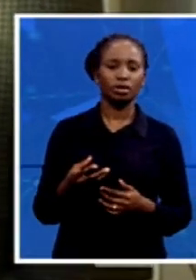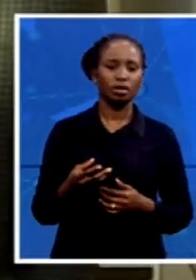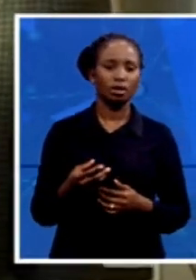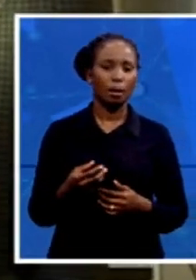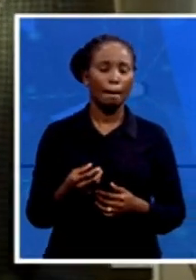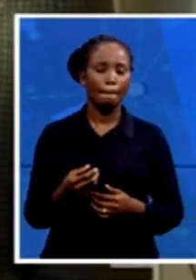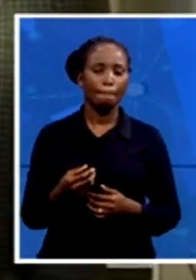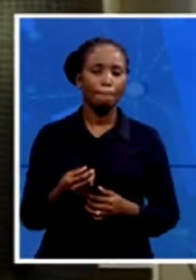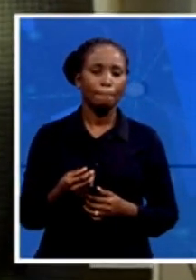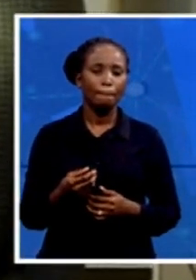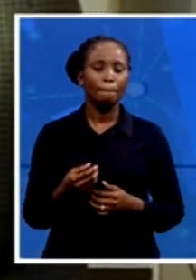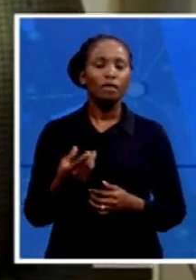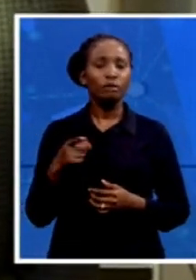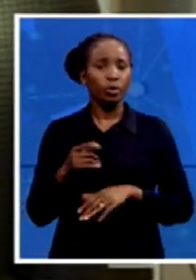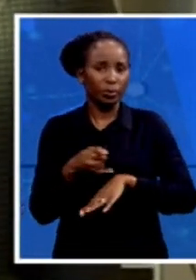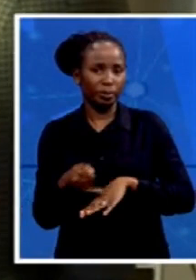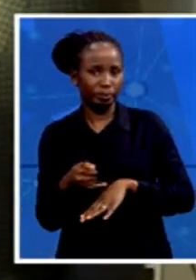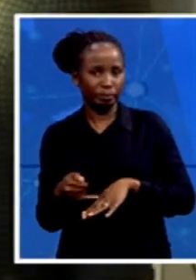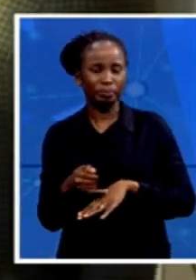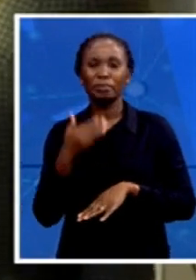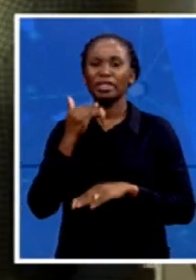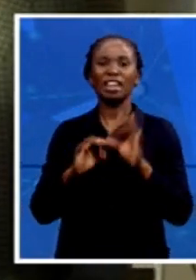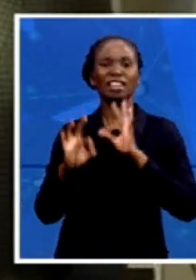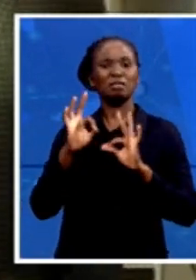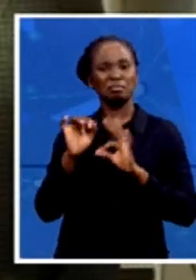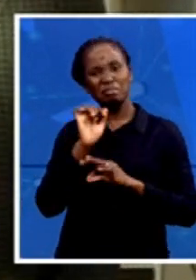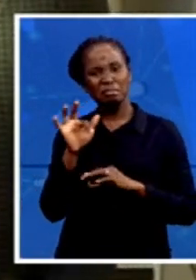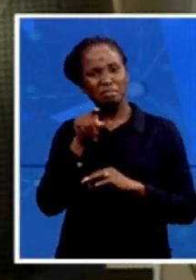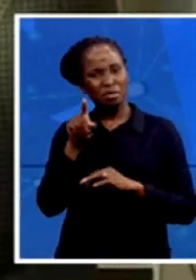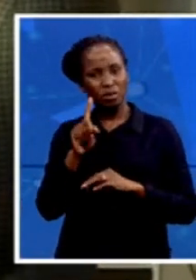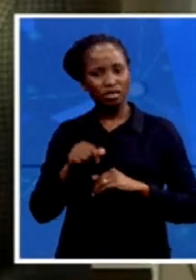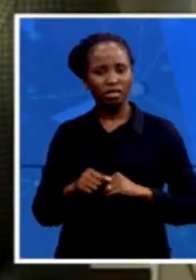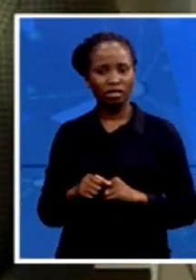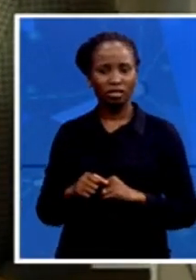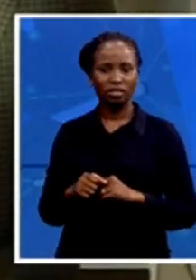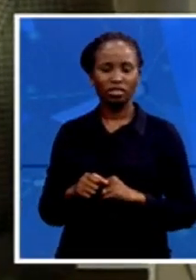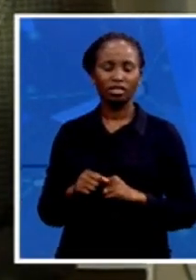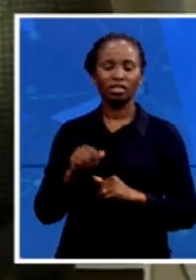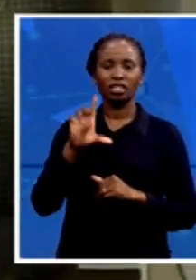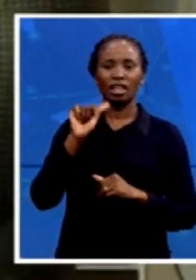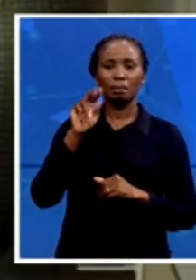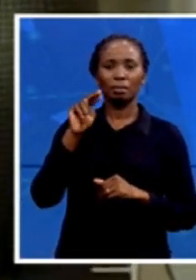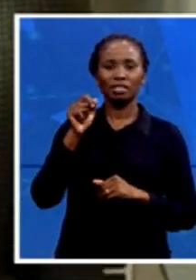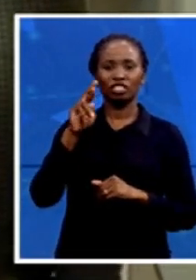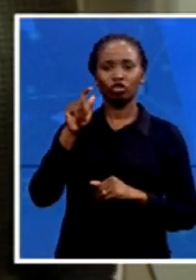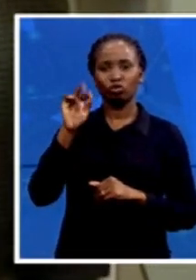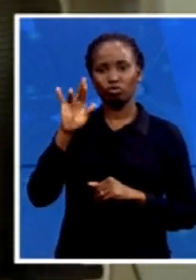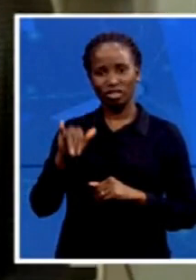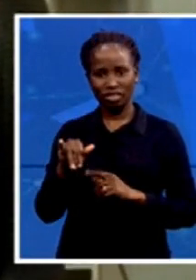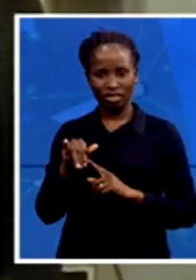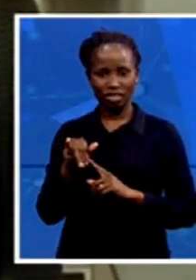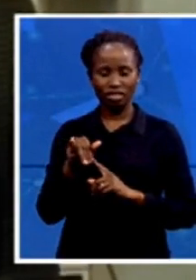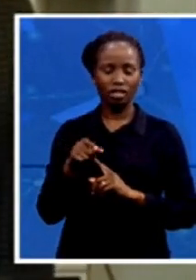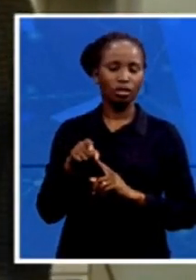Just explain that to us. So minimally invasive surgery essentially is in layman's terms, keyhole surgery, where we make a few